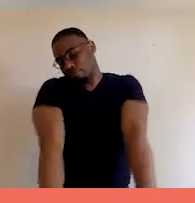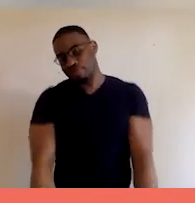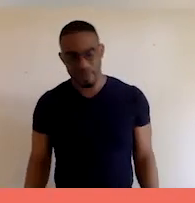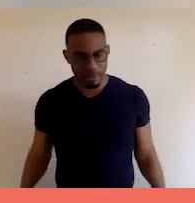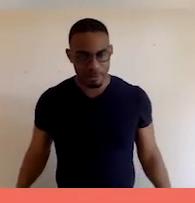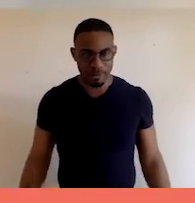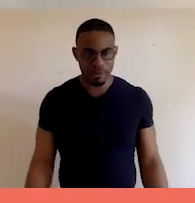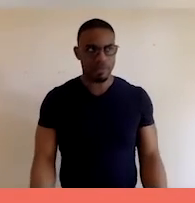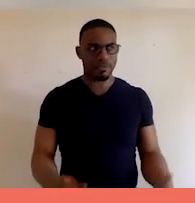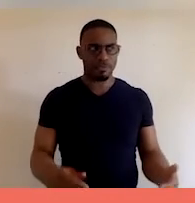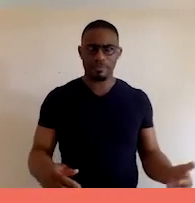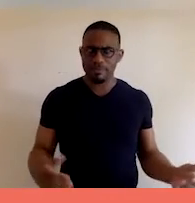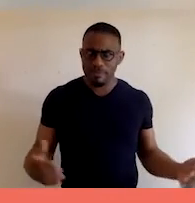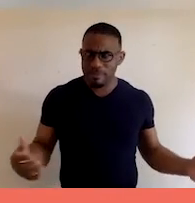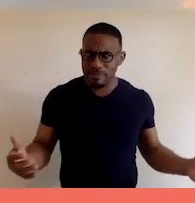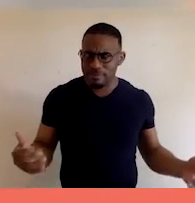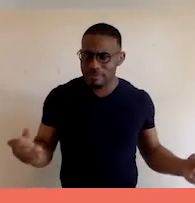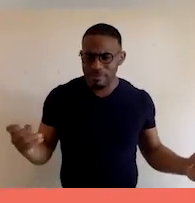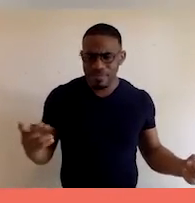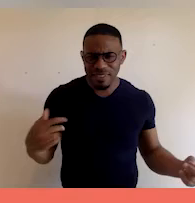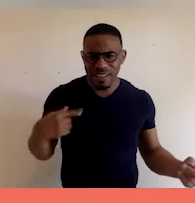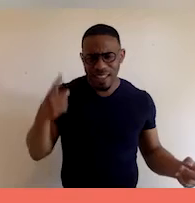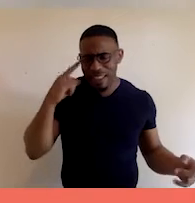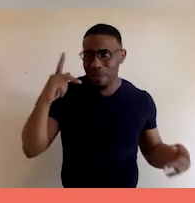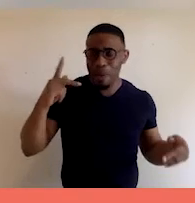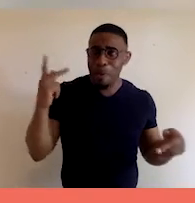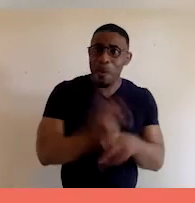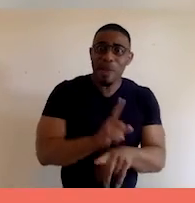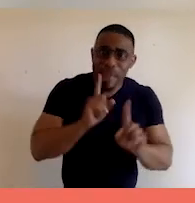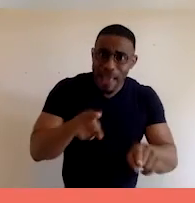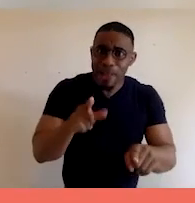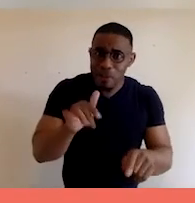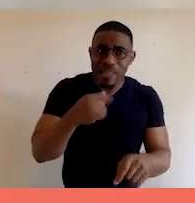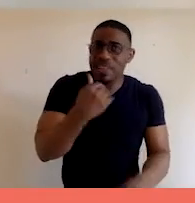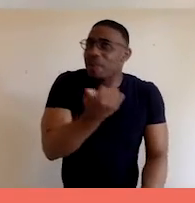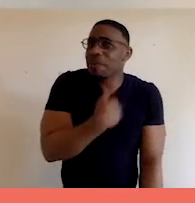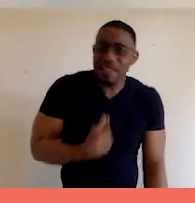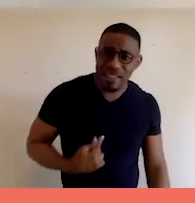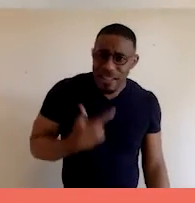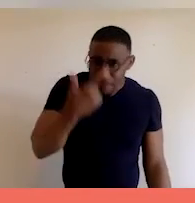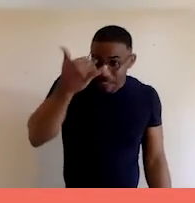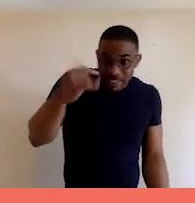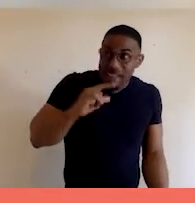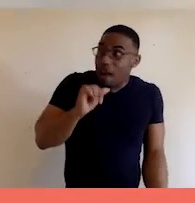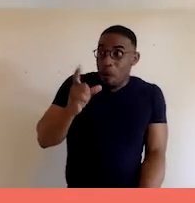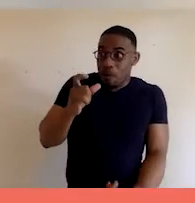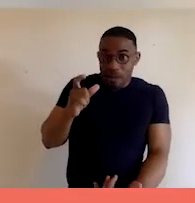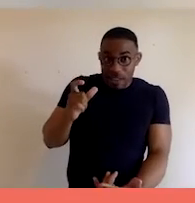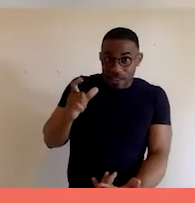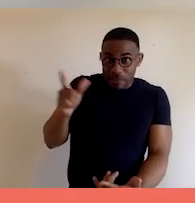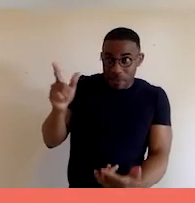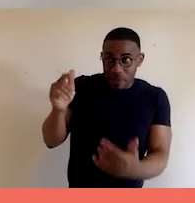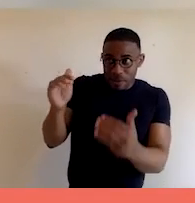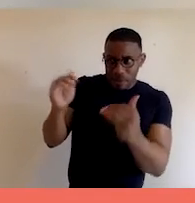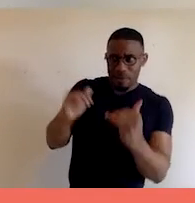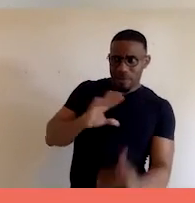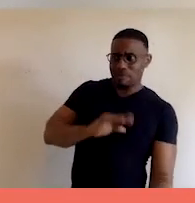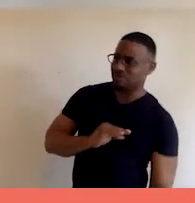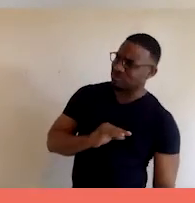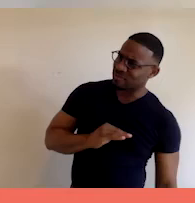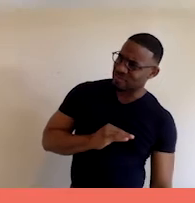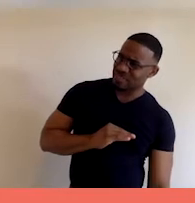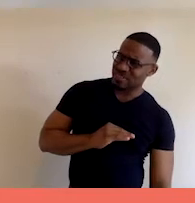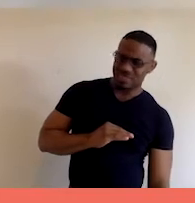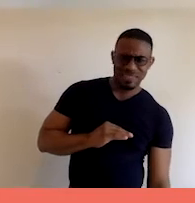be. I thought this was the worst answer you could tell me, because not only have you demotivated